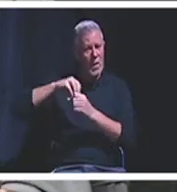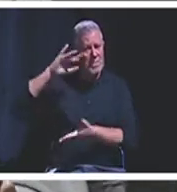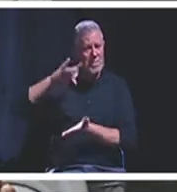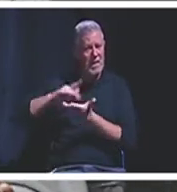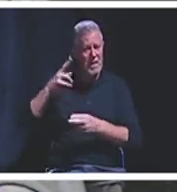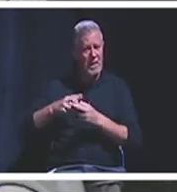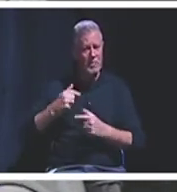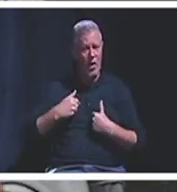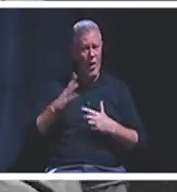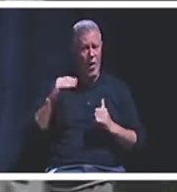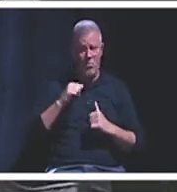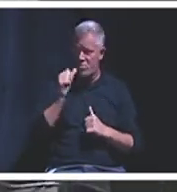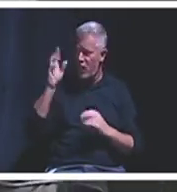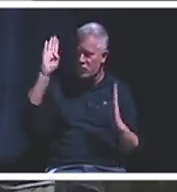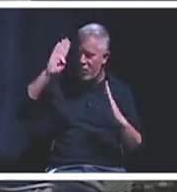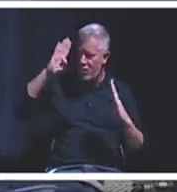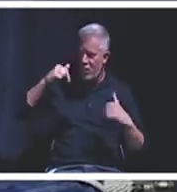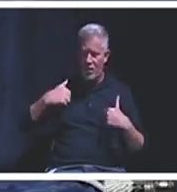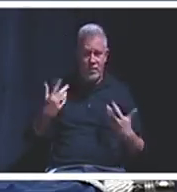hope I'm not in trouble for anything.